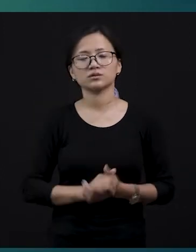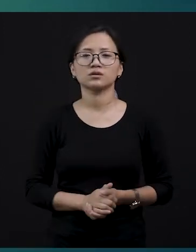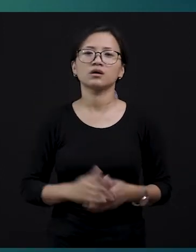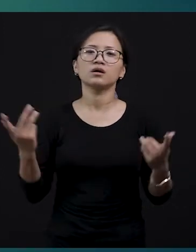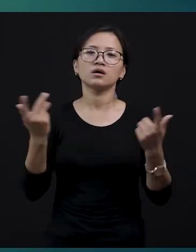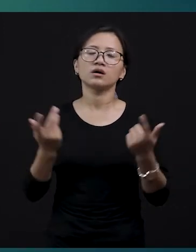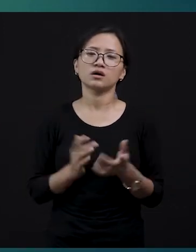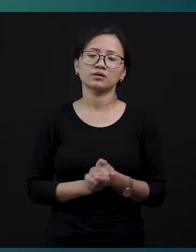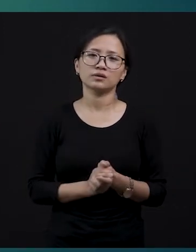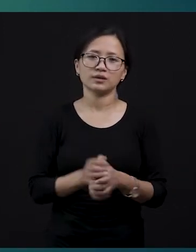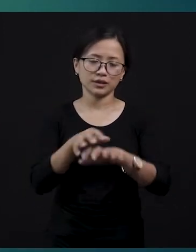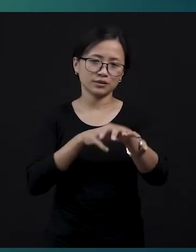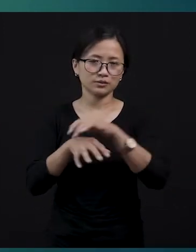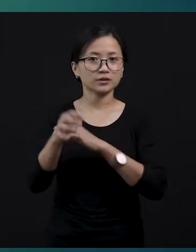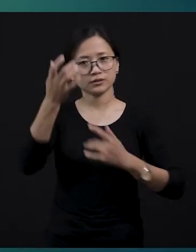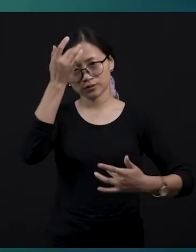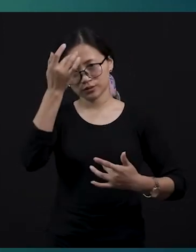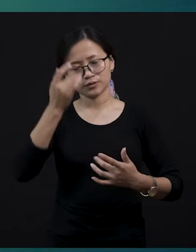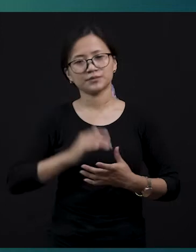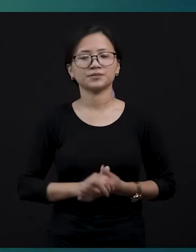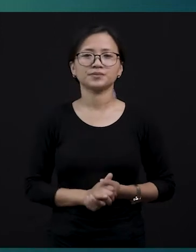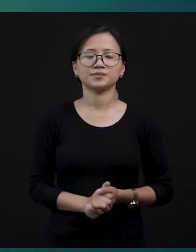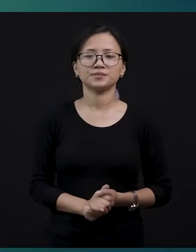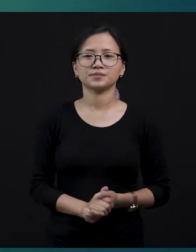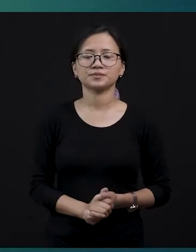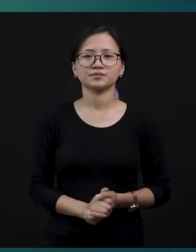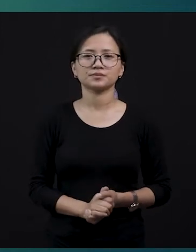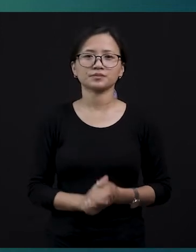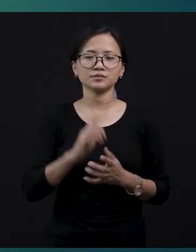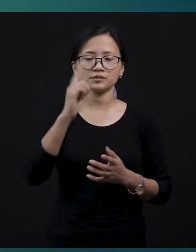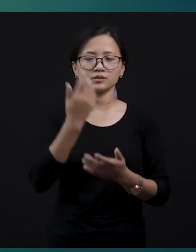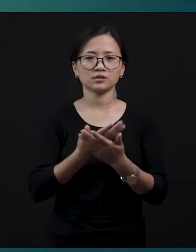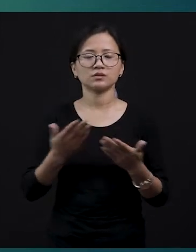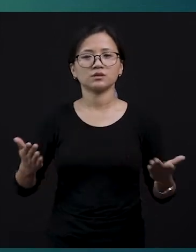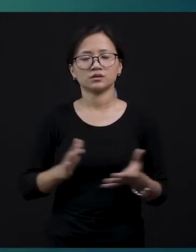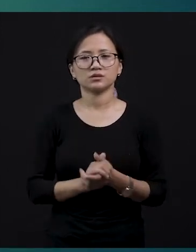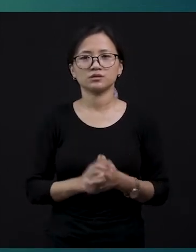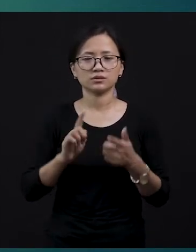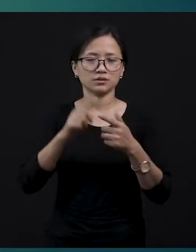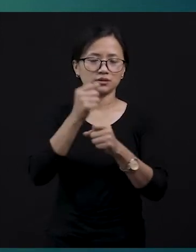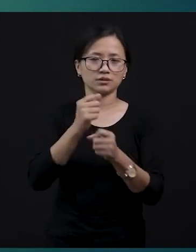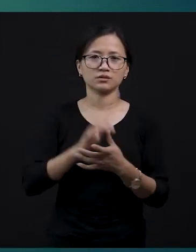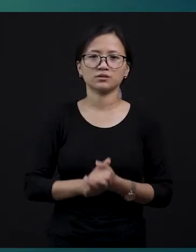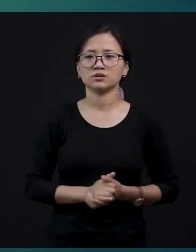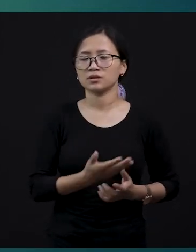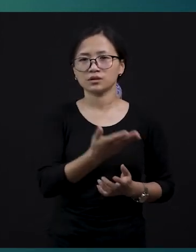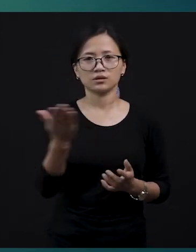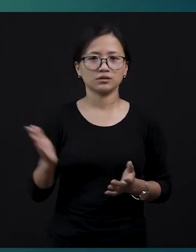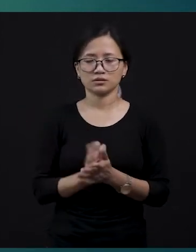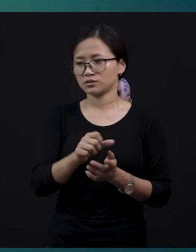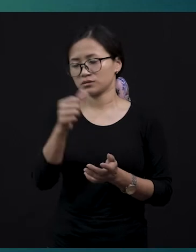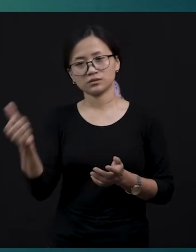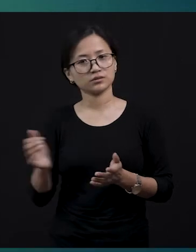do not know how animals get sick, but they also get sick, okay? So that is one thing that they do. That is just an example. And there is